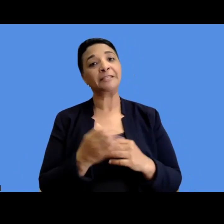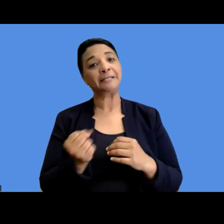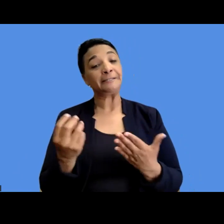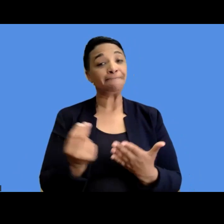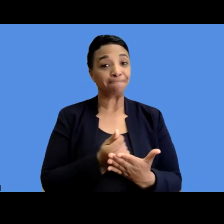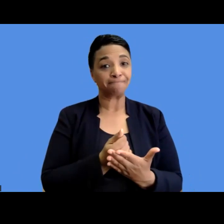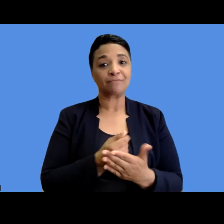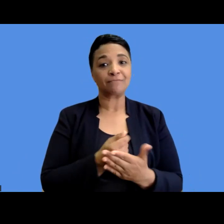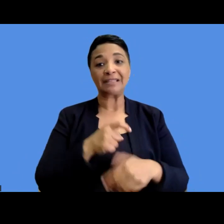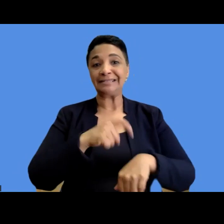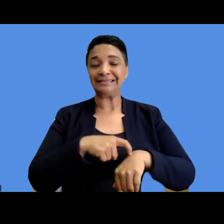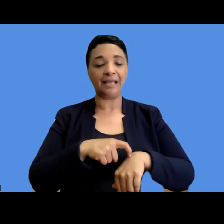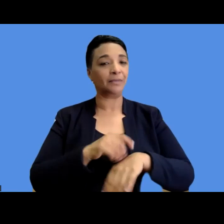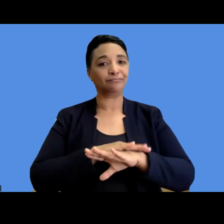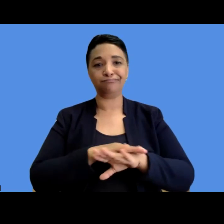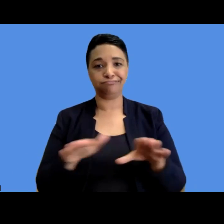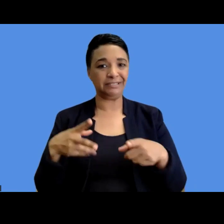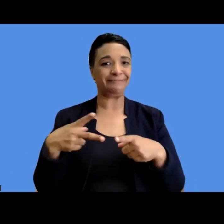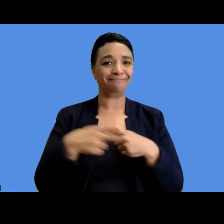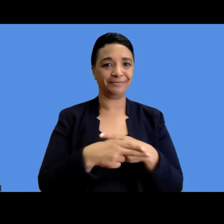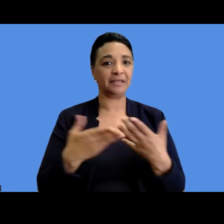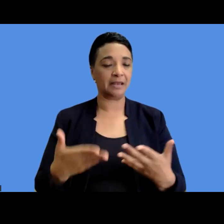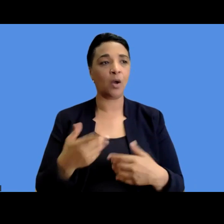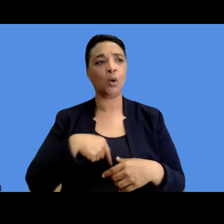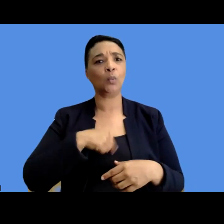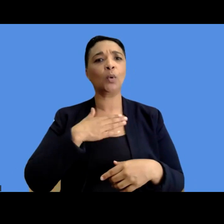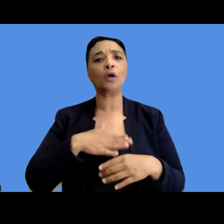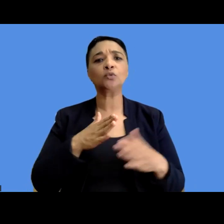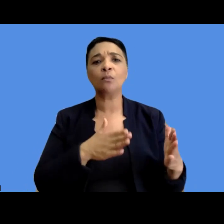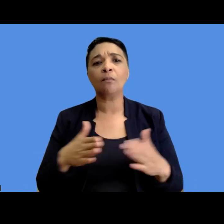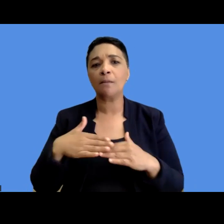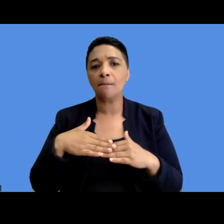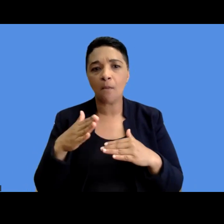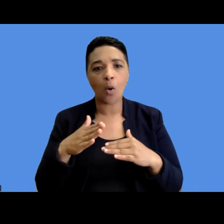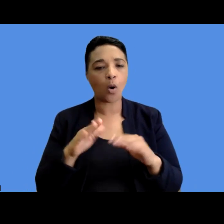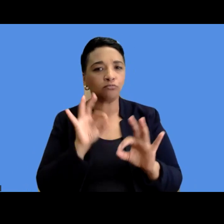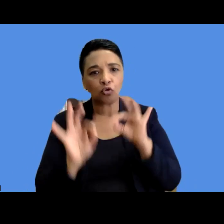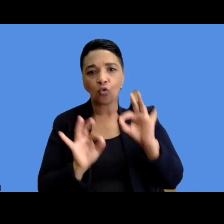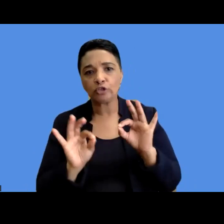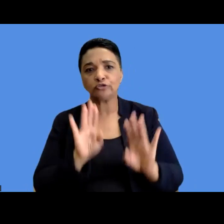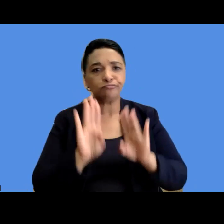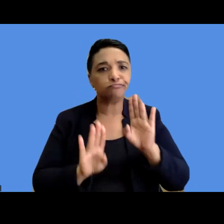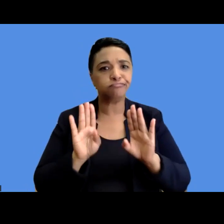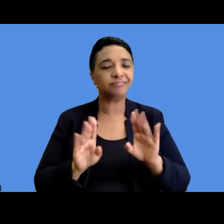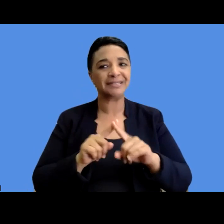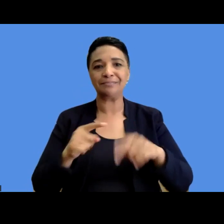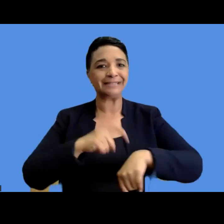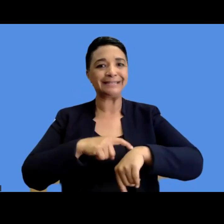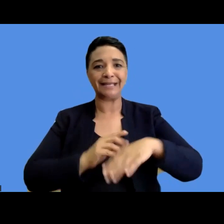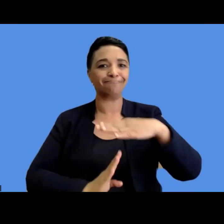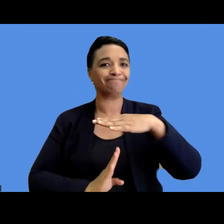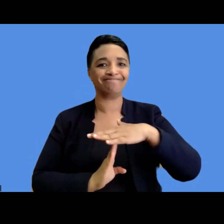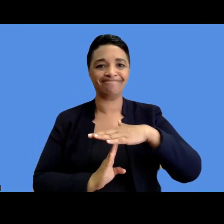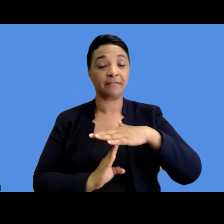not have time as we already plan to have some questions and answers. But I'm sure you